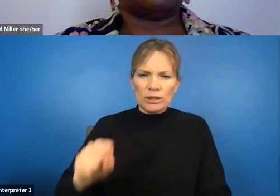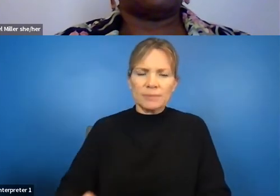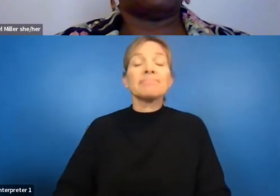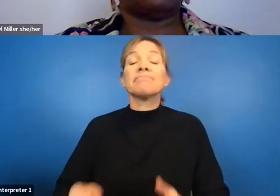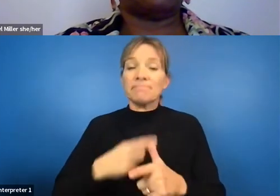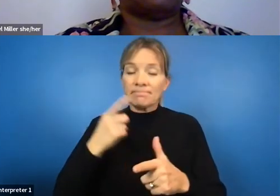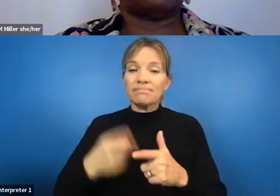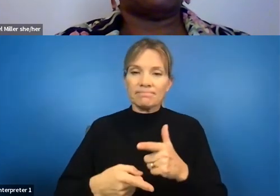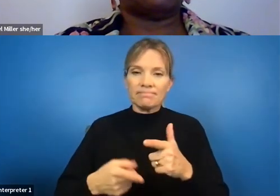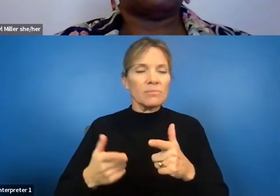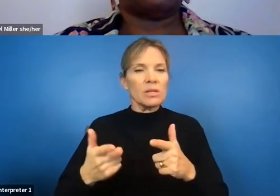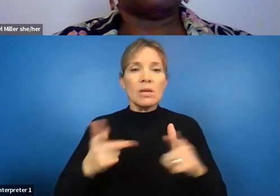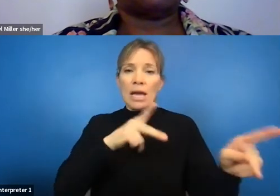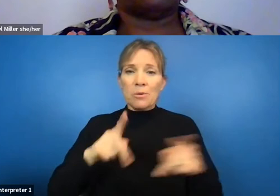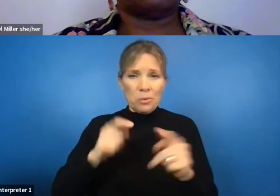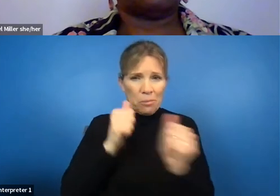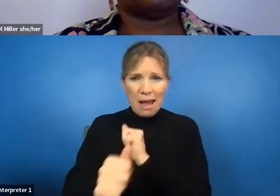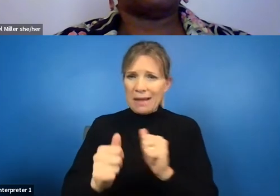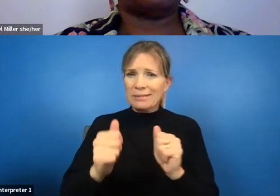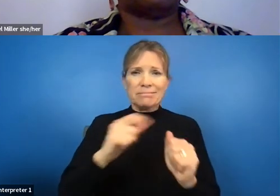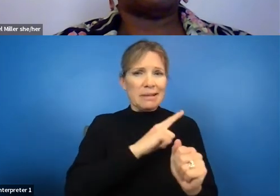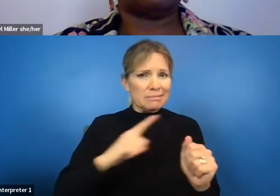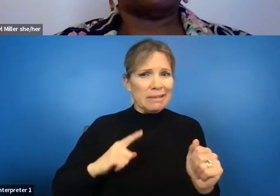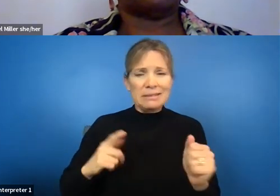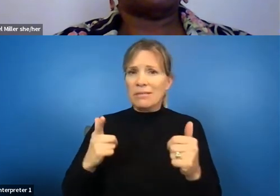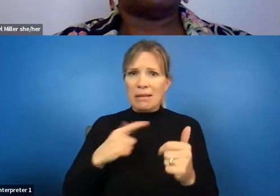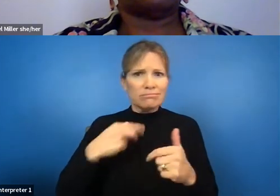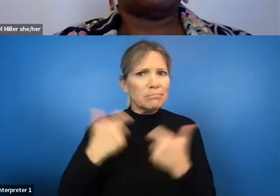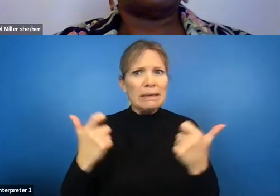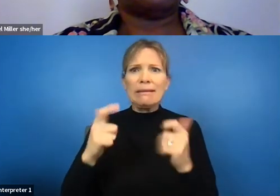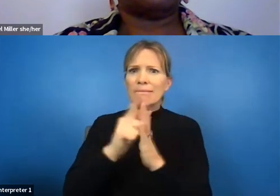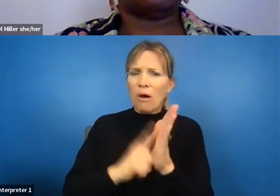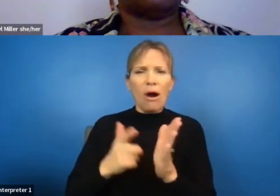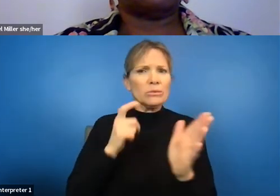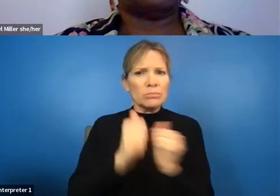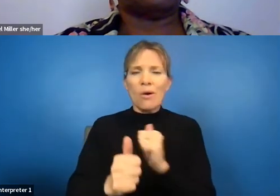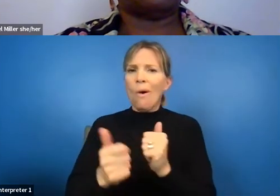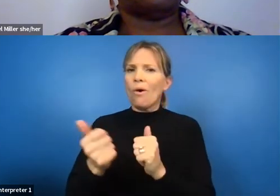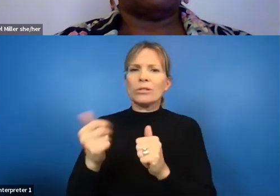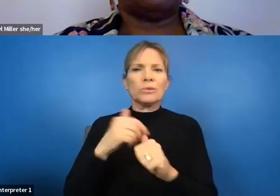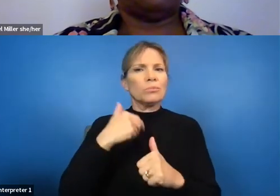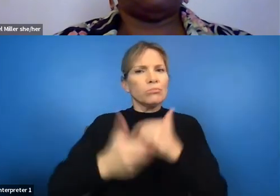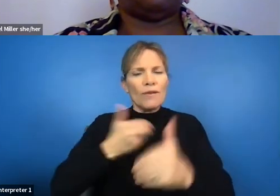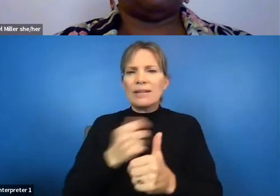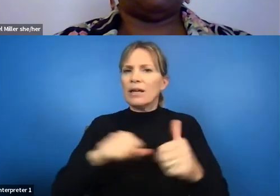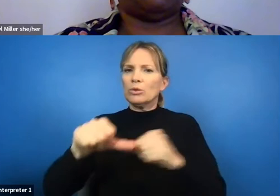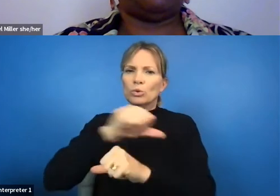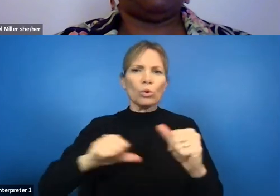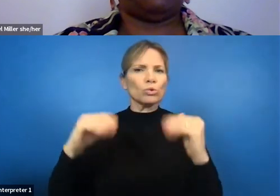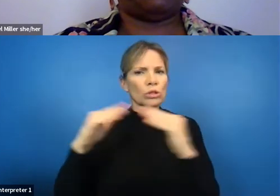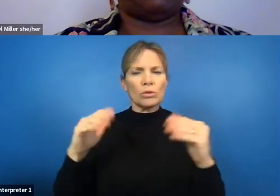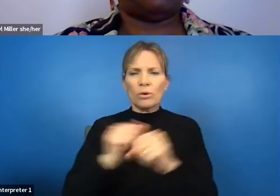then in order to pass legislation of this caliber or to move anything in social justice work, you have to be able